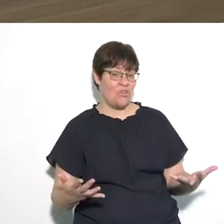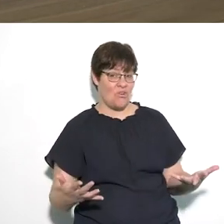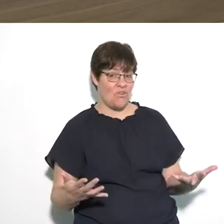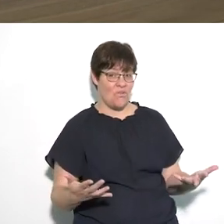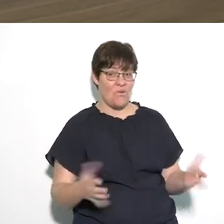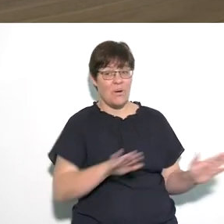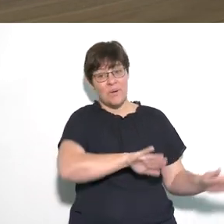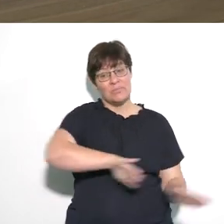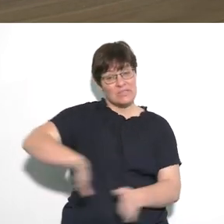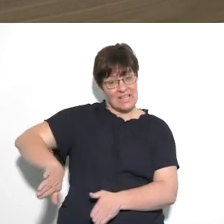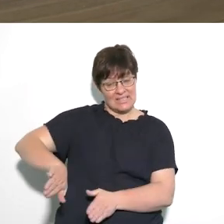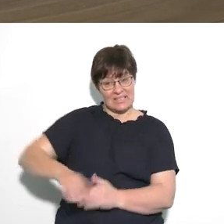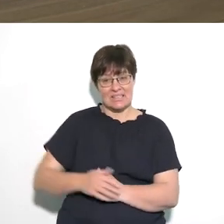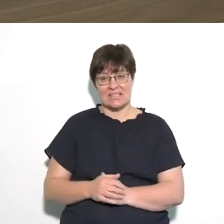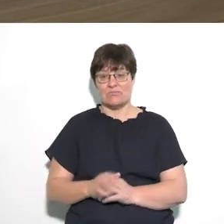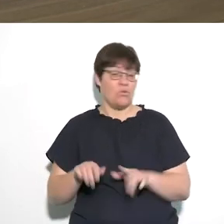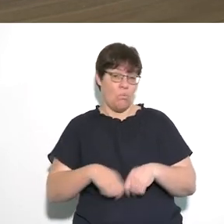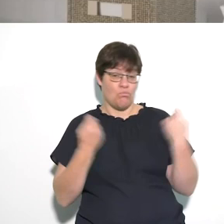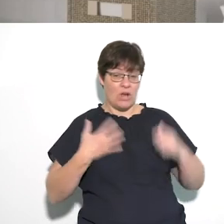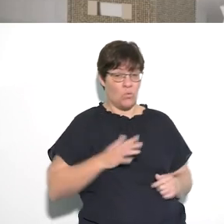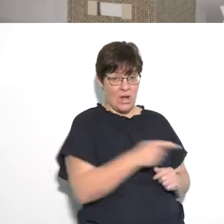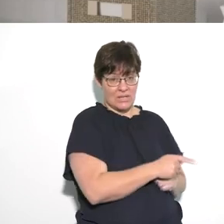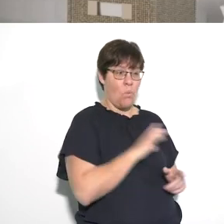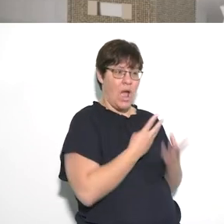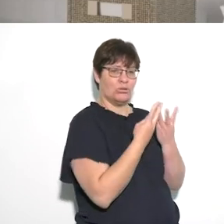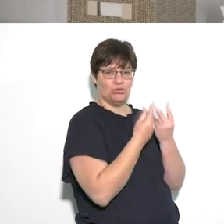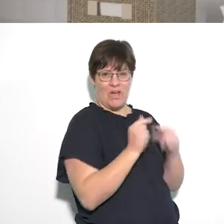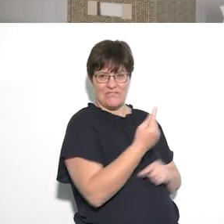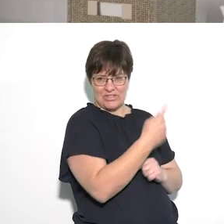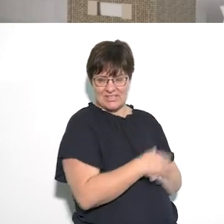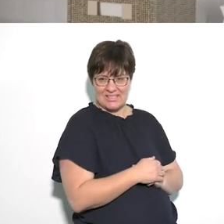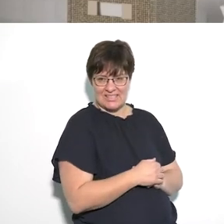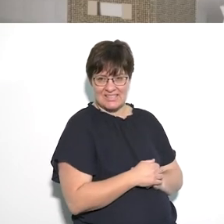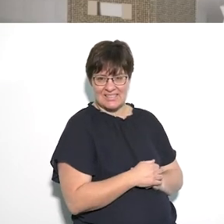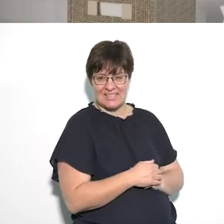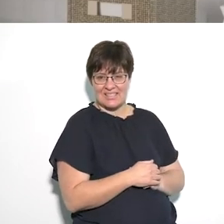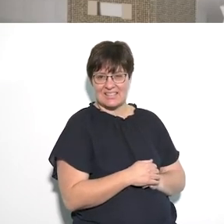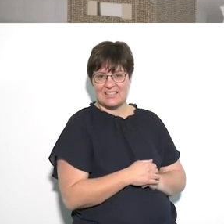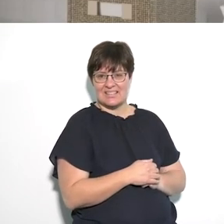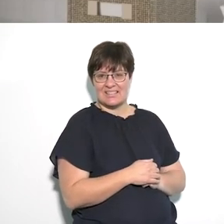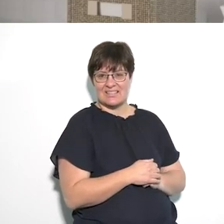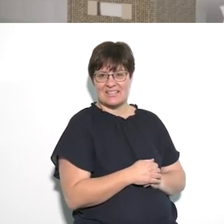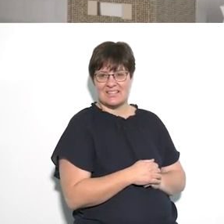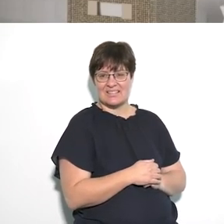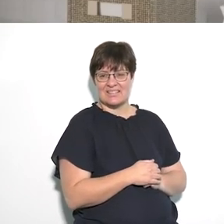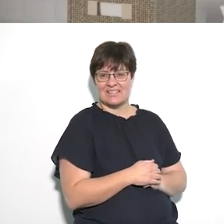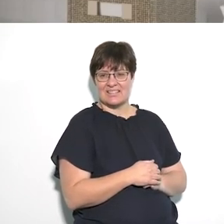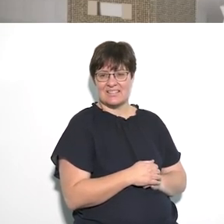So I'm going to put this one aside so that we don't break it as it's trying to set. And I'm going to take the glue